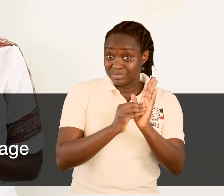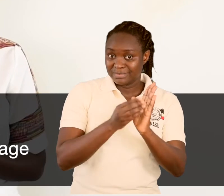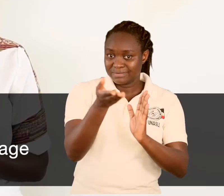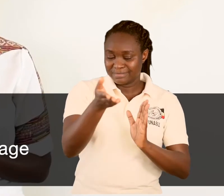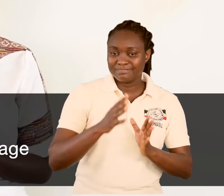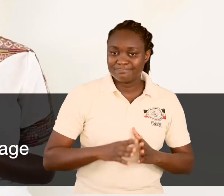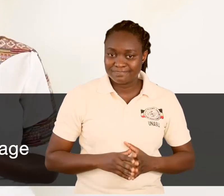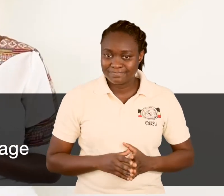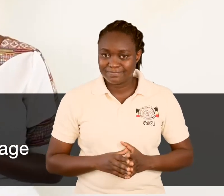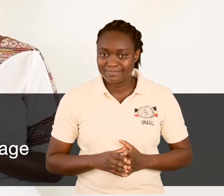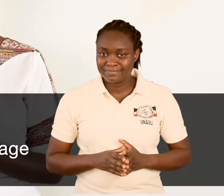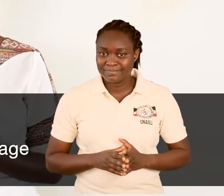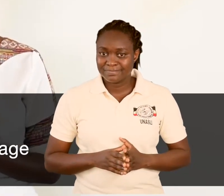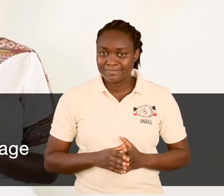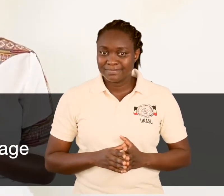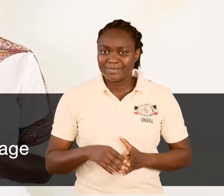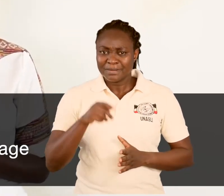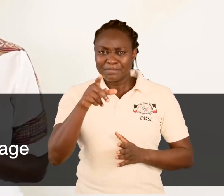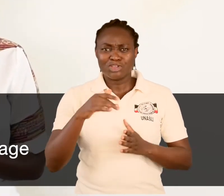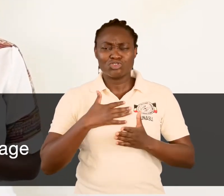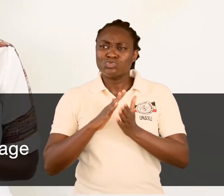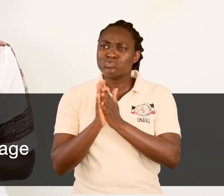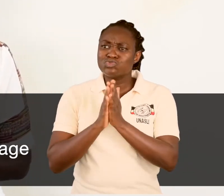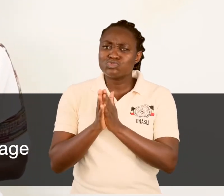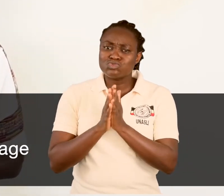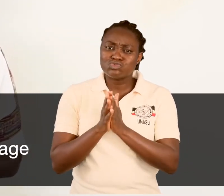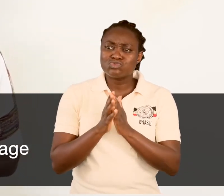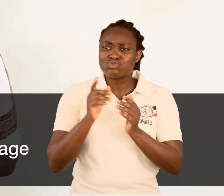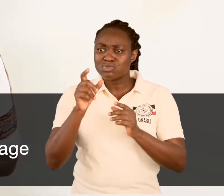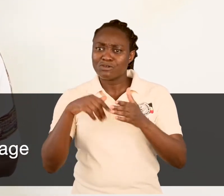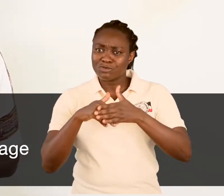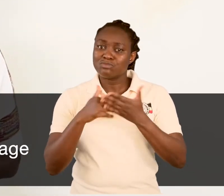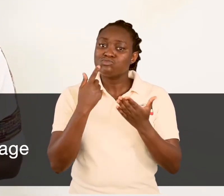Write down the name of your village.